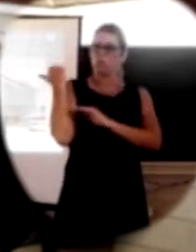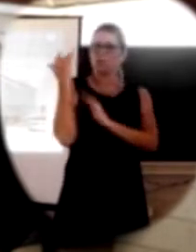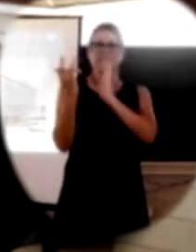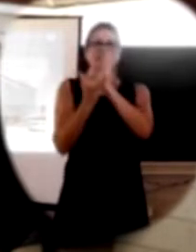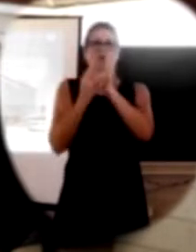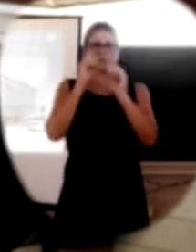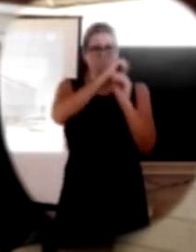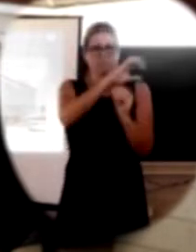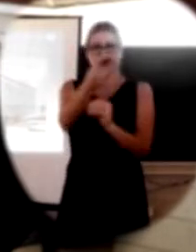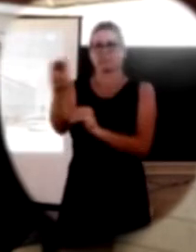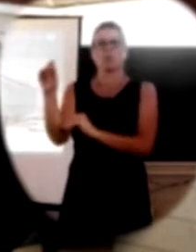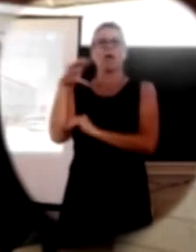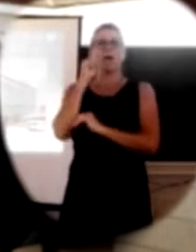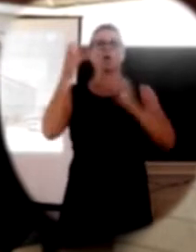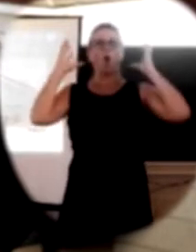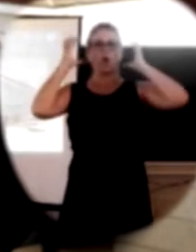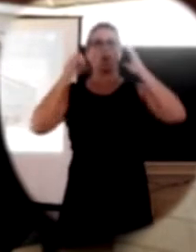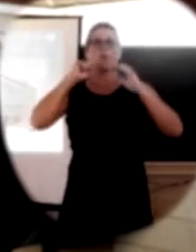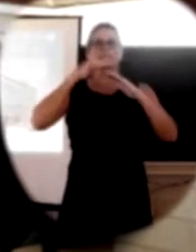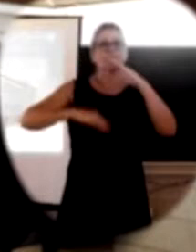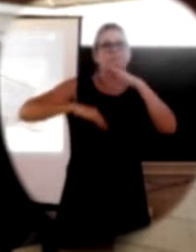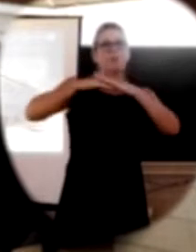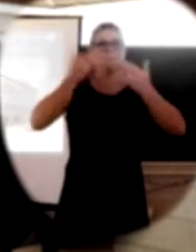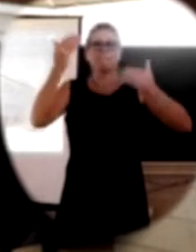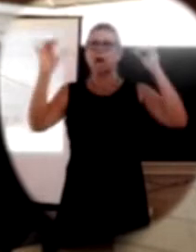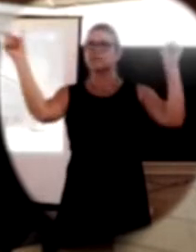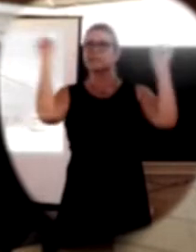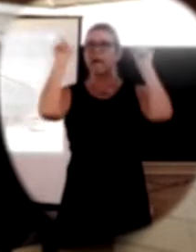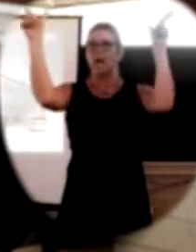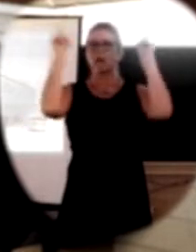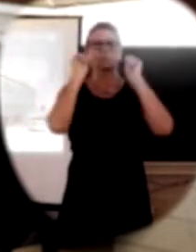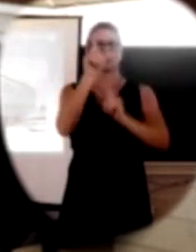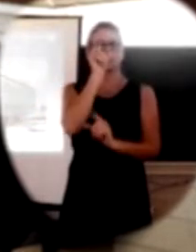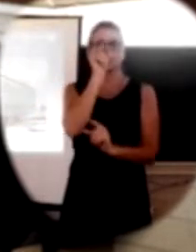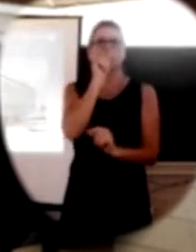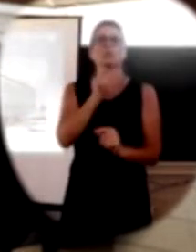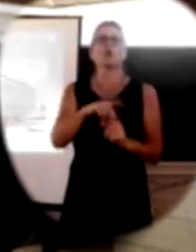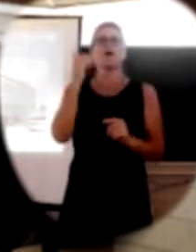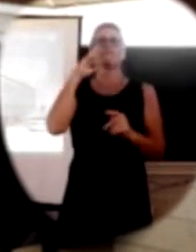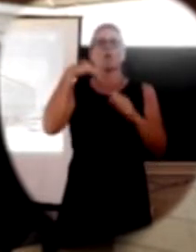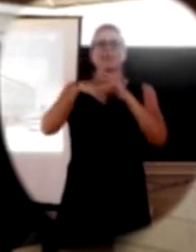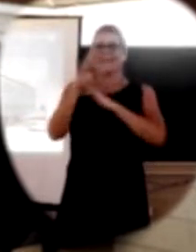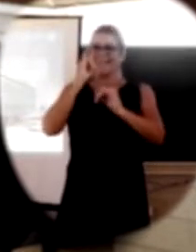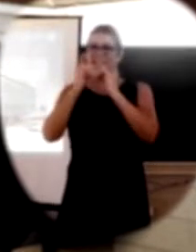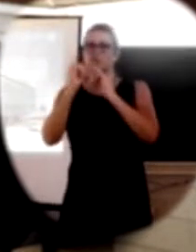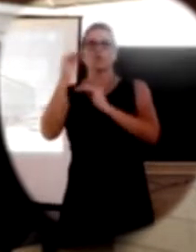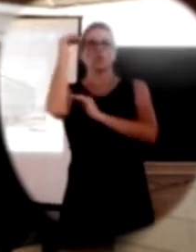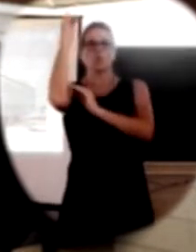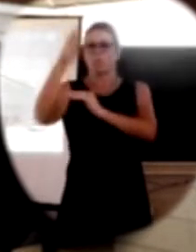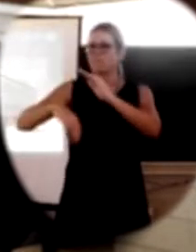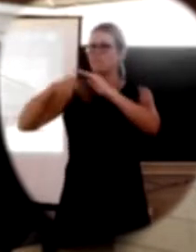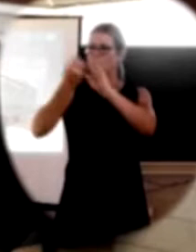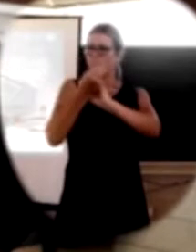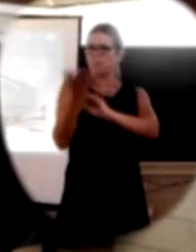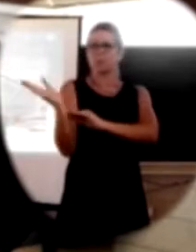our audiology rooms, a full balance assessment capability, our implant and interview rooms, and